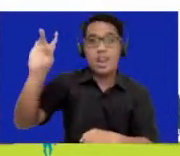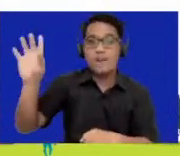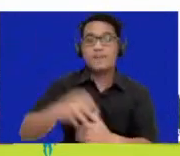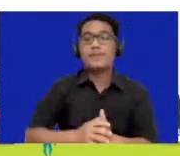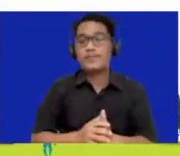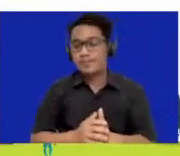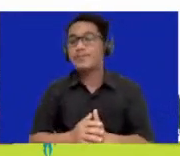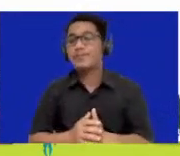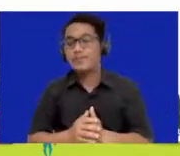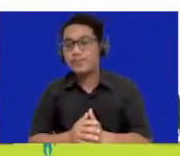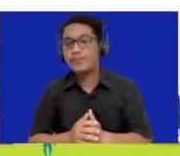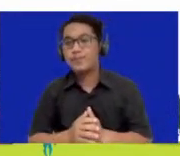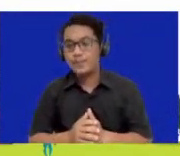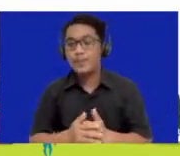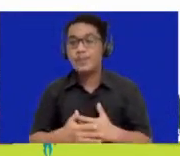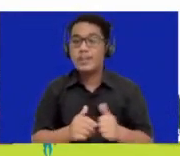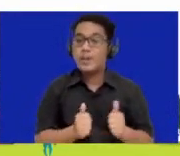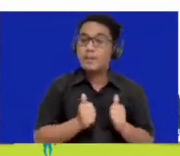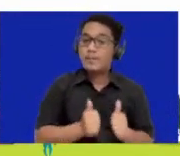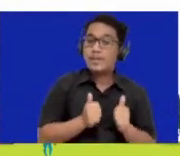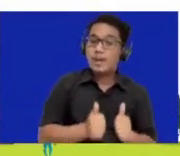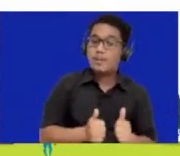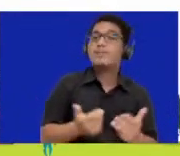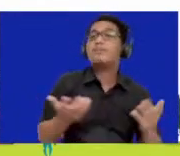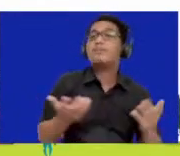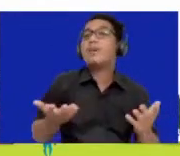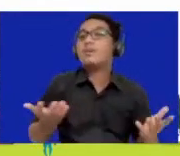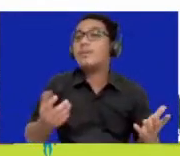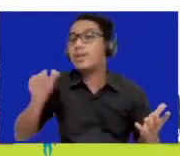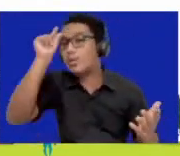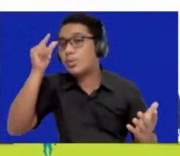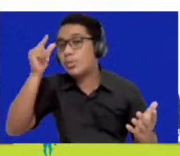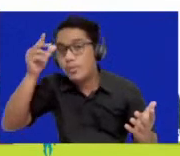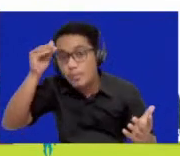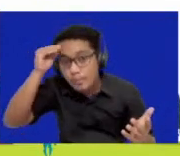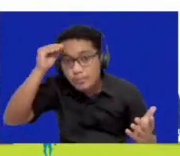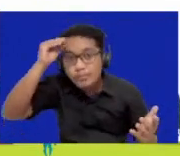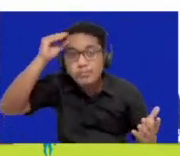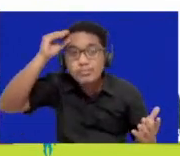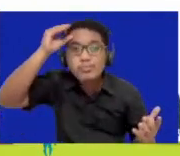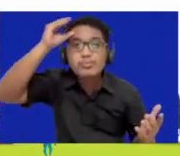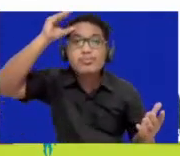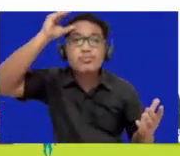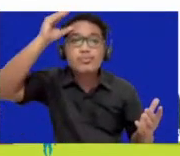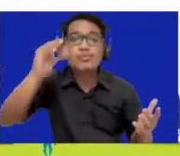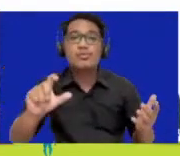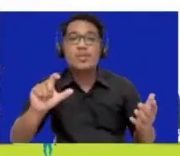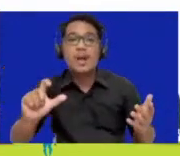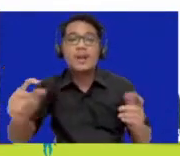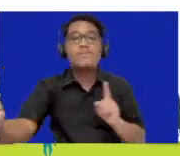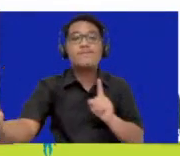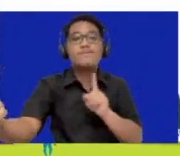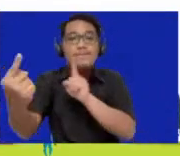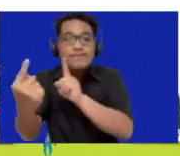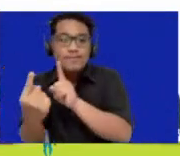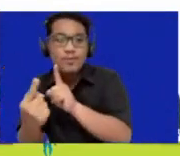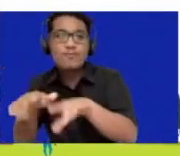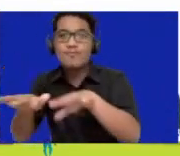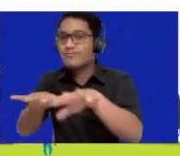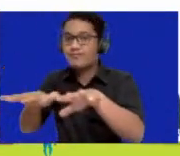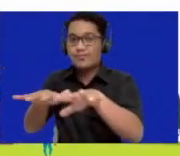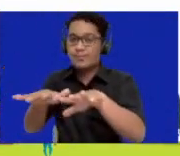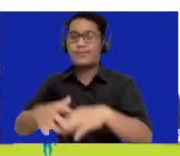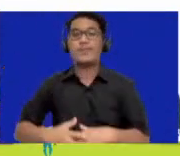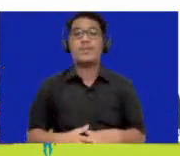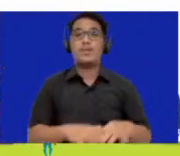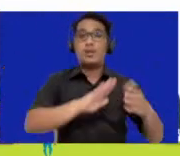skills. After the trainings, WP linked the volunteers with the disaster management committees at the local level and